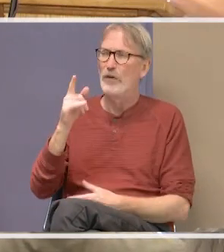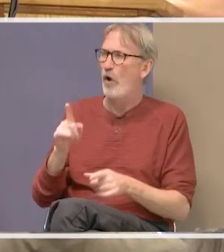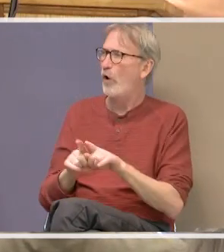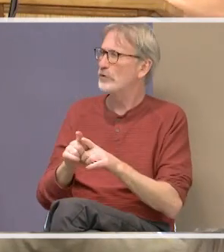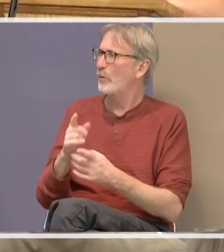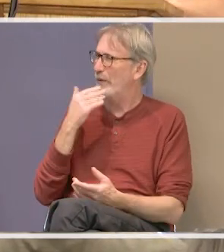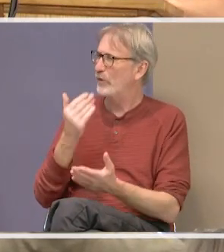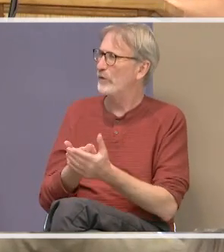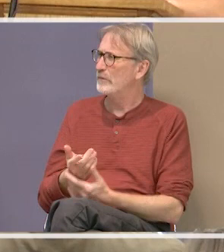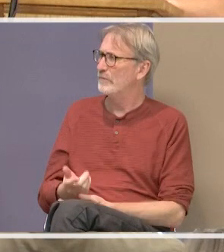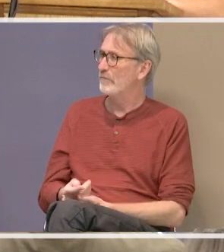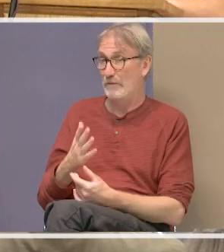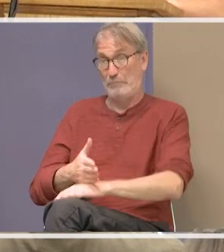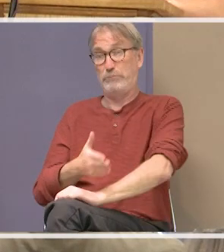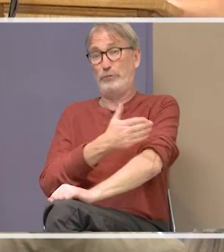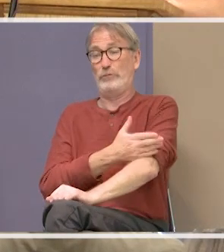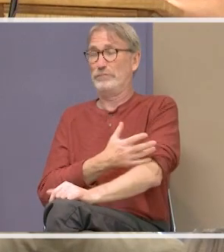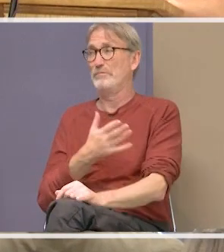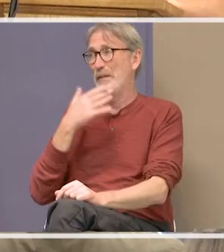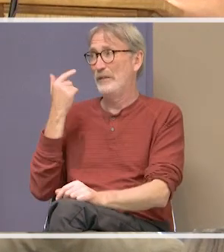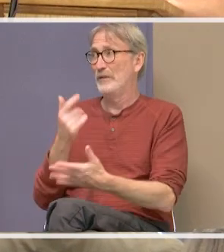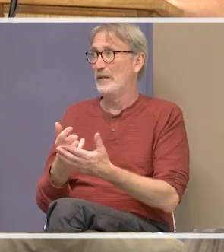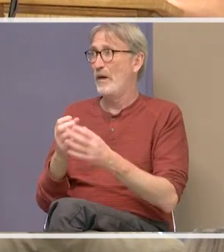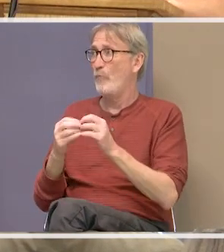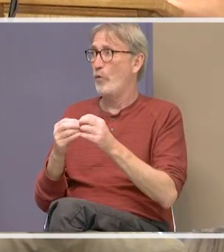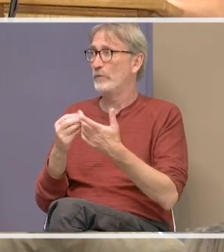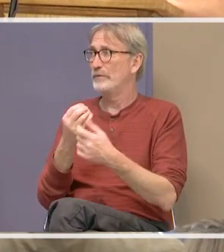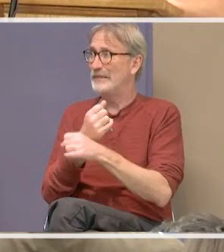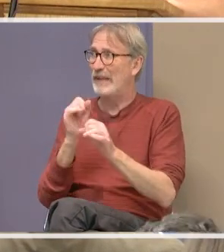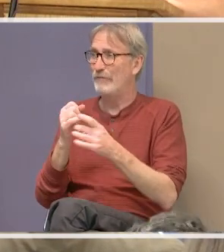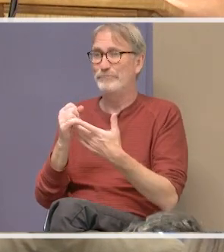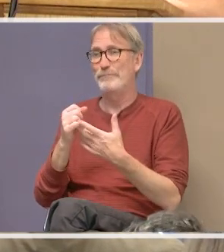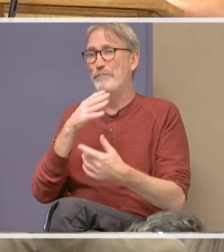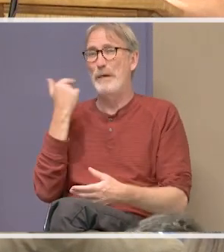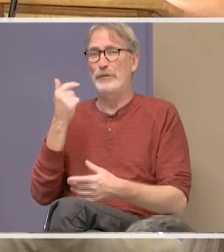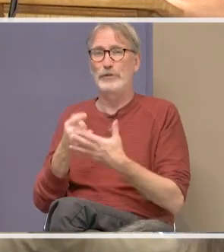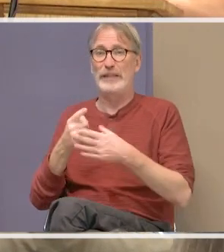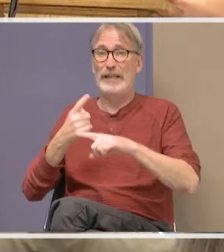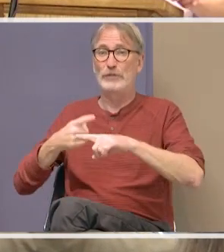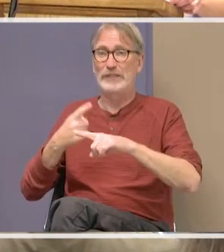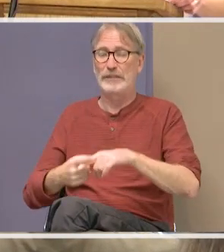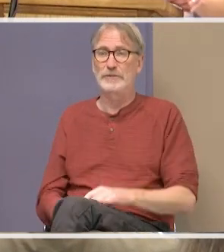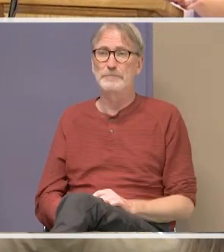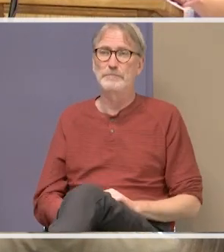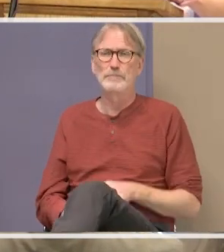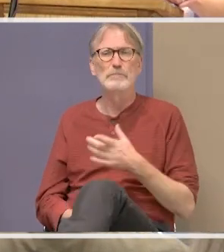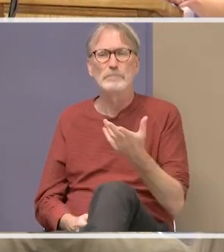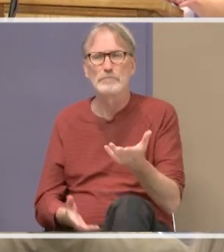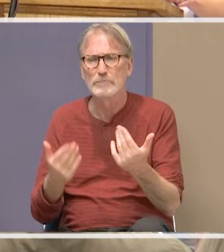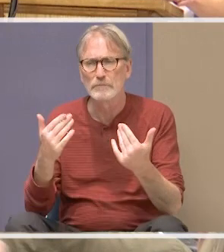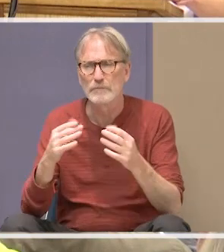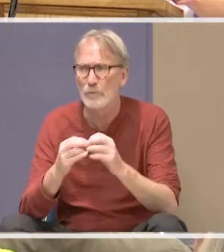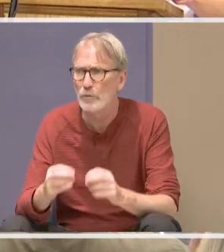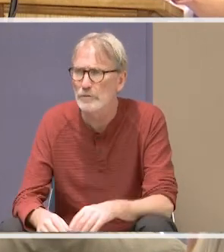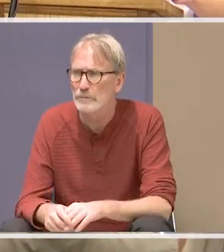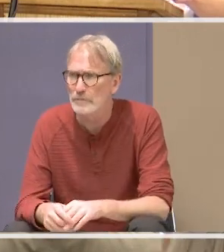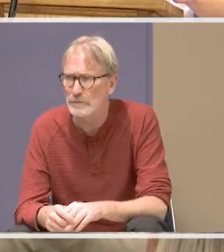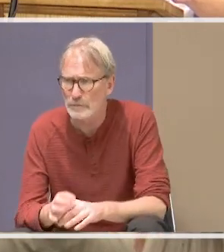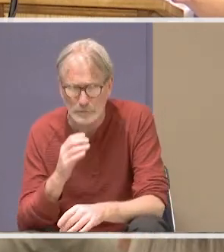boon to improving the neighborhood and feeding the intersection better. Thank you. Anyone else need it?